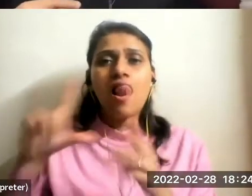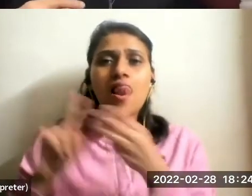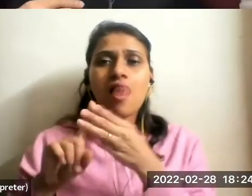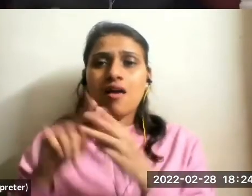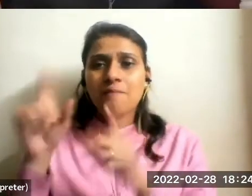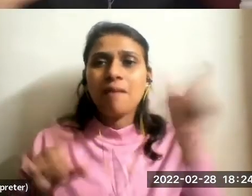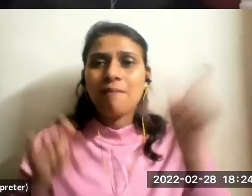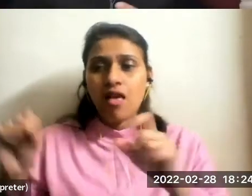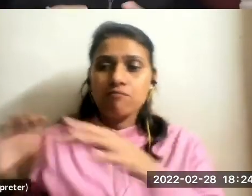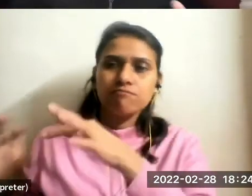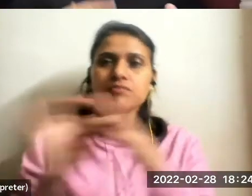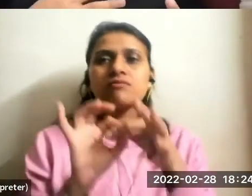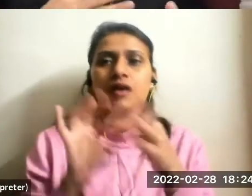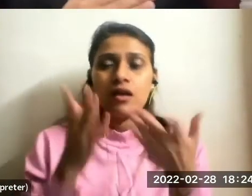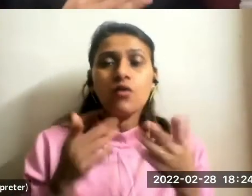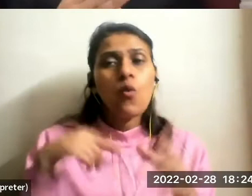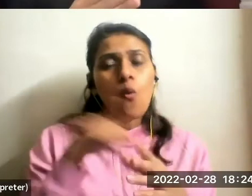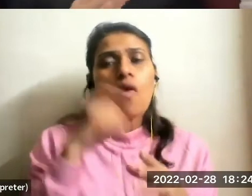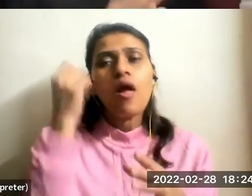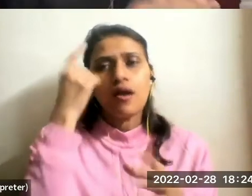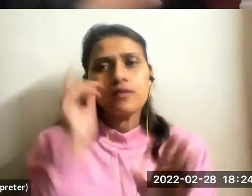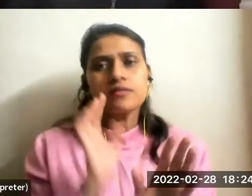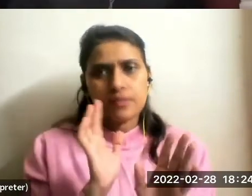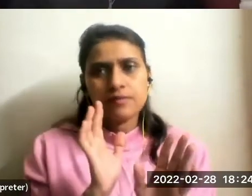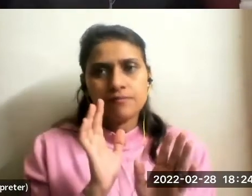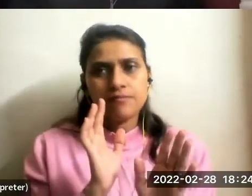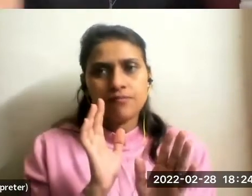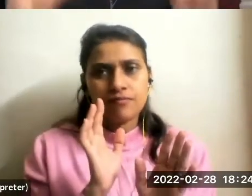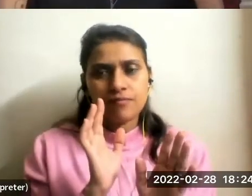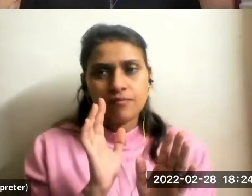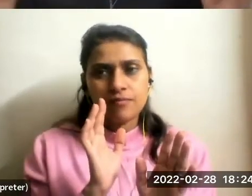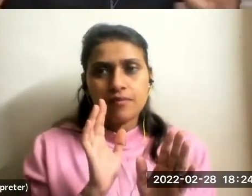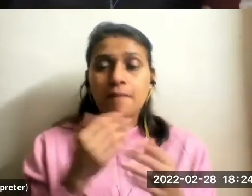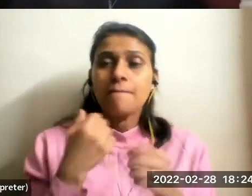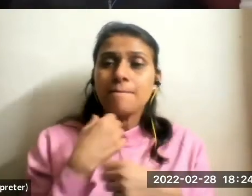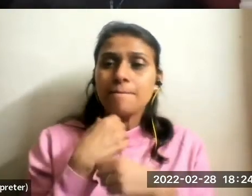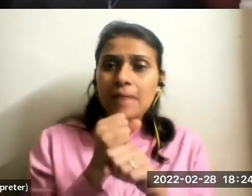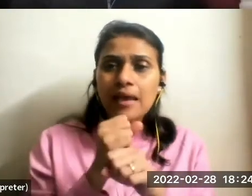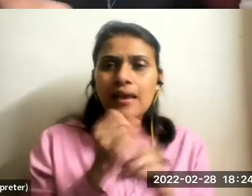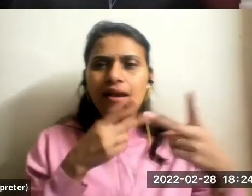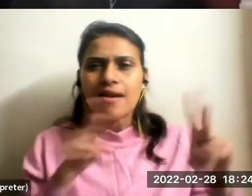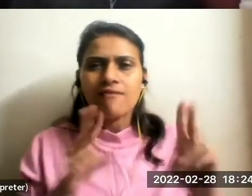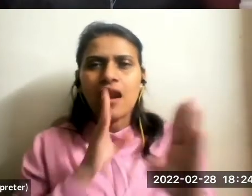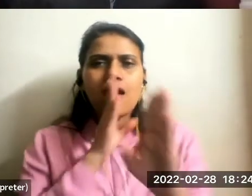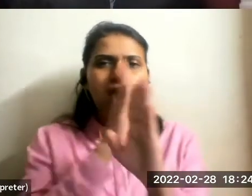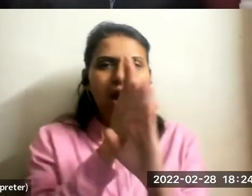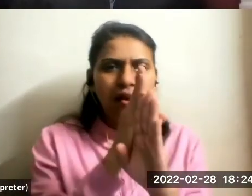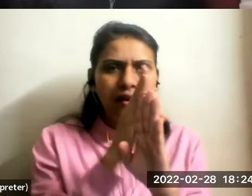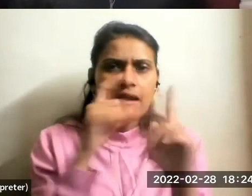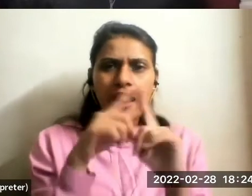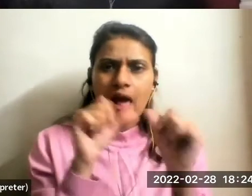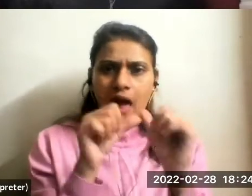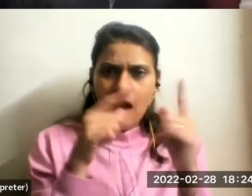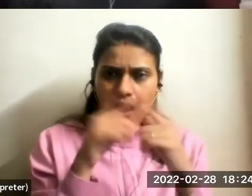inferential understanding, or like kind of, you know, making inferences from directly perceived data that